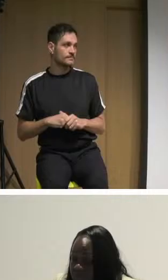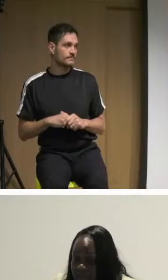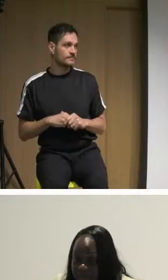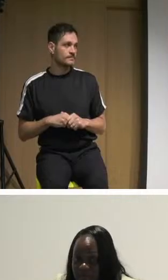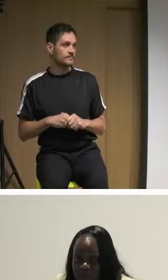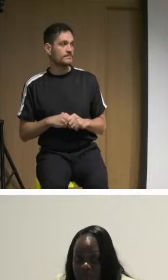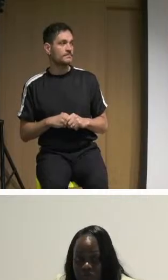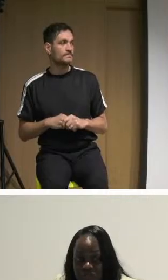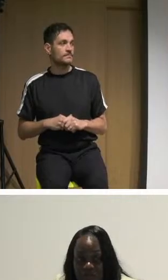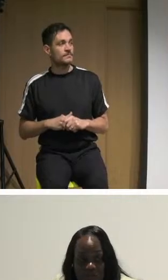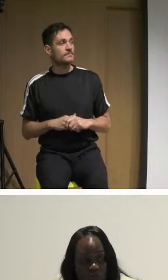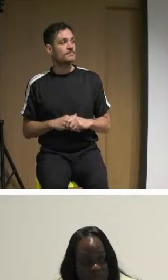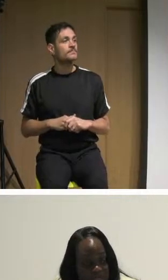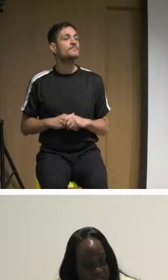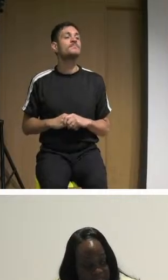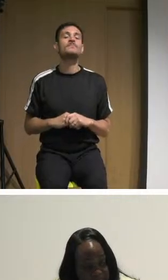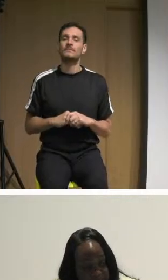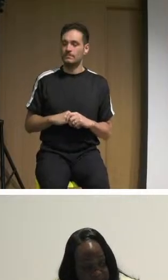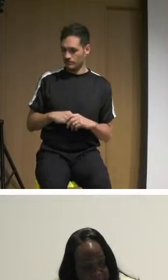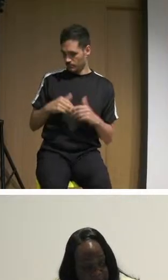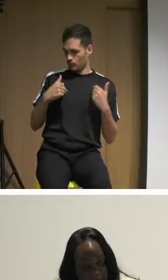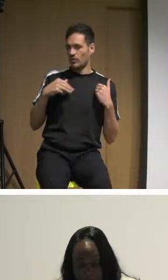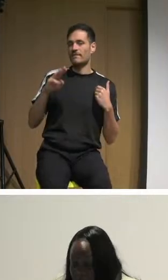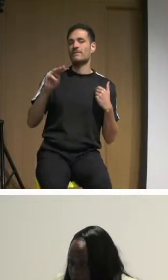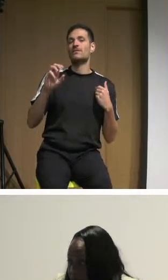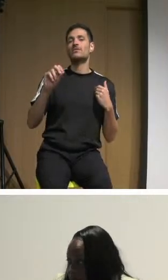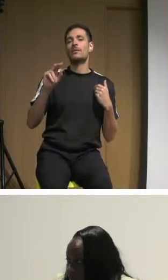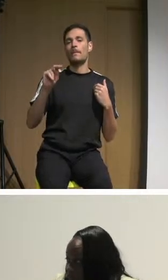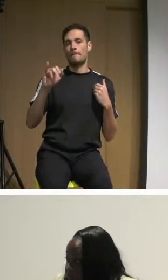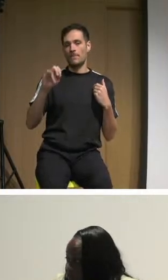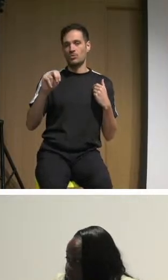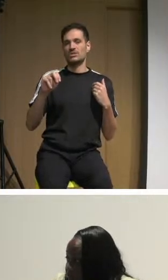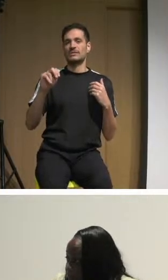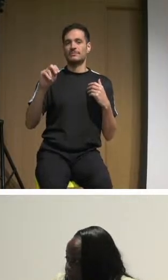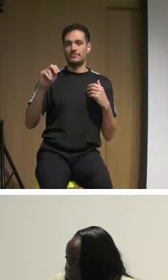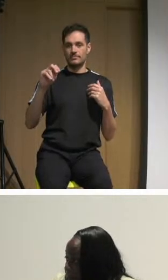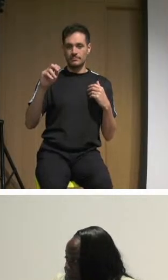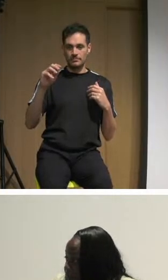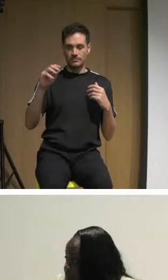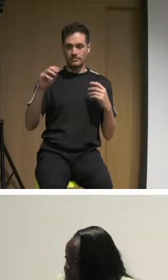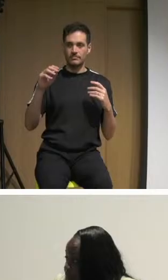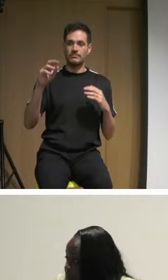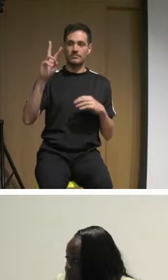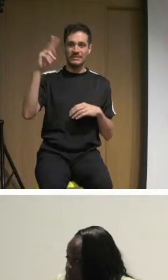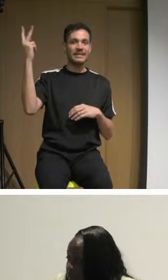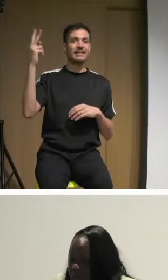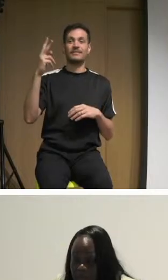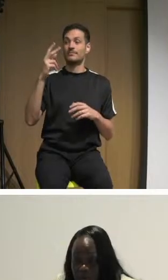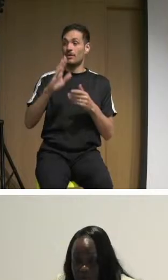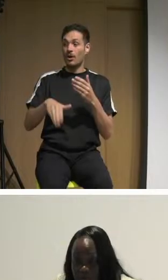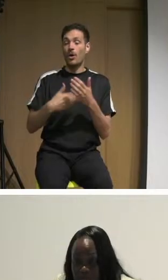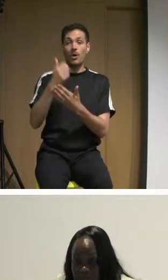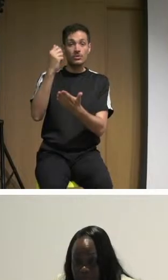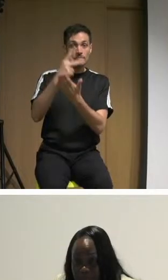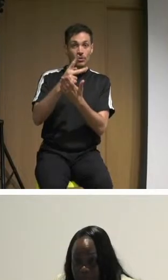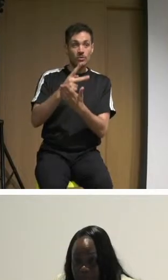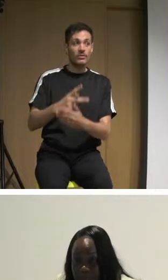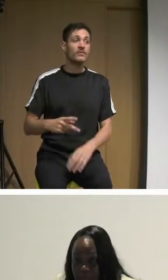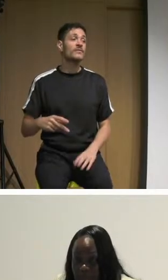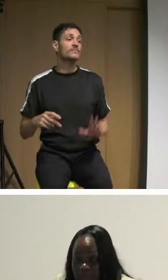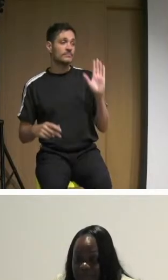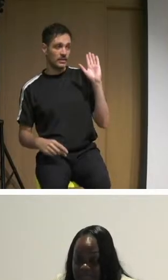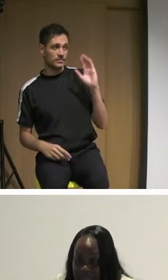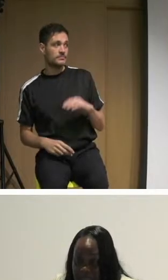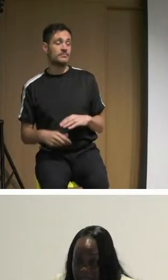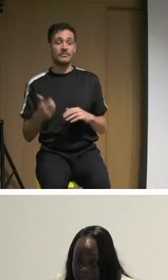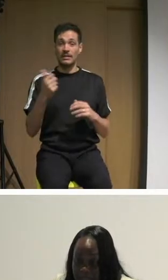So we have the motion moved and seconded. All in favor? Aye. Any opposed?